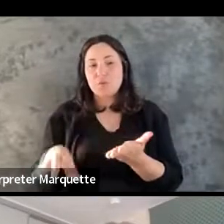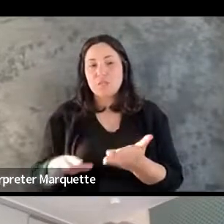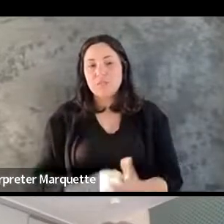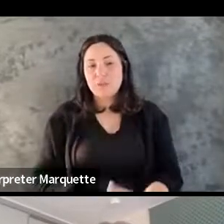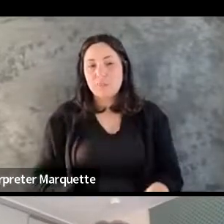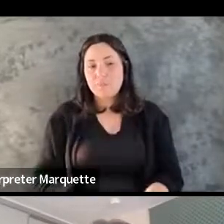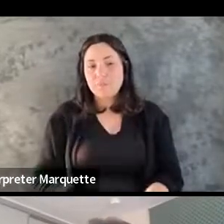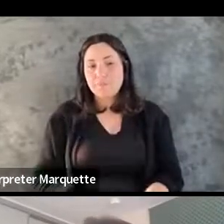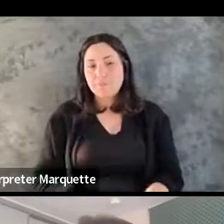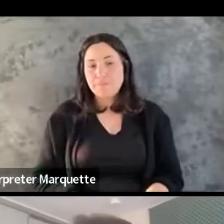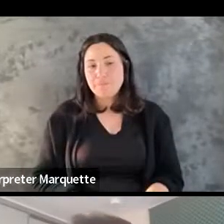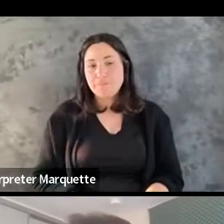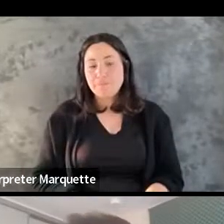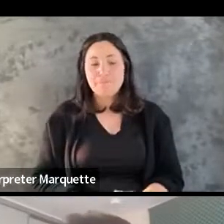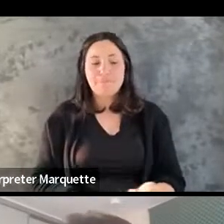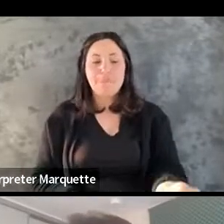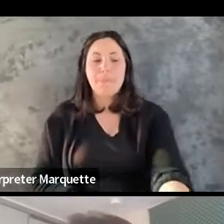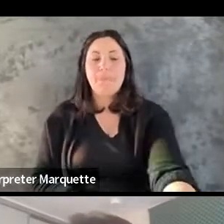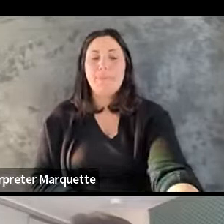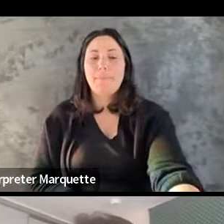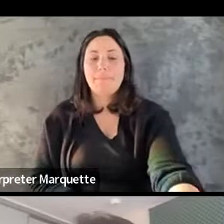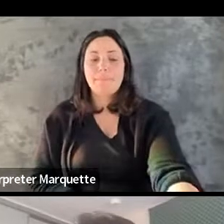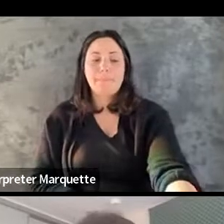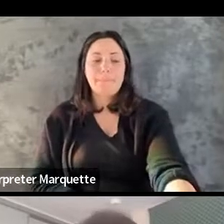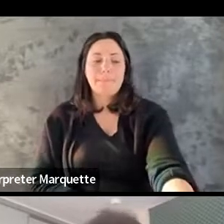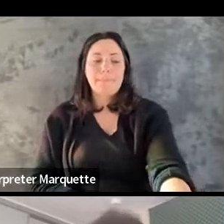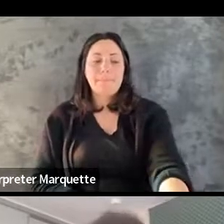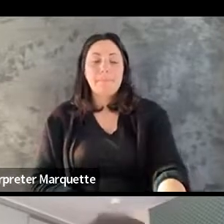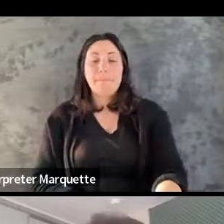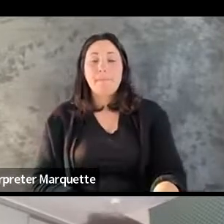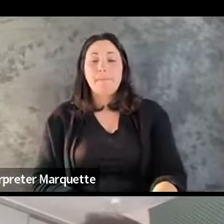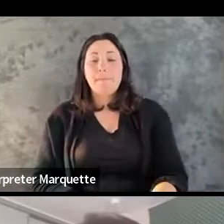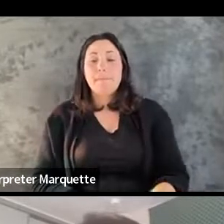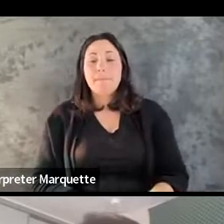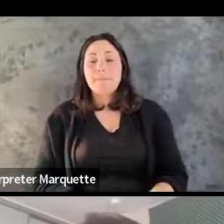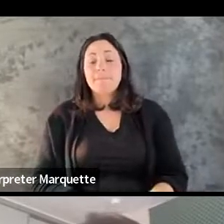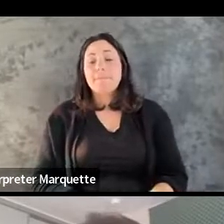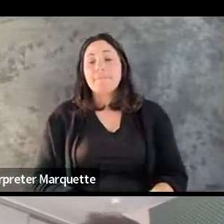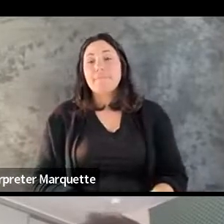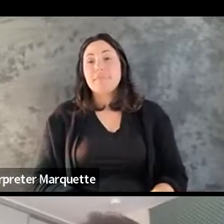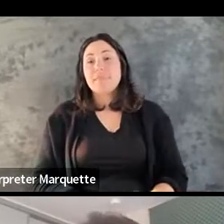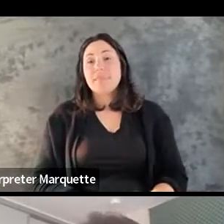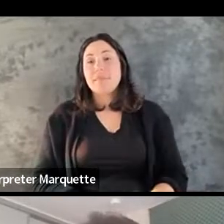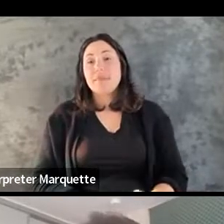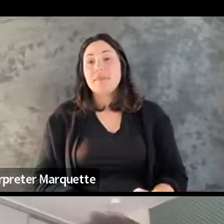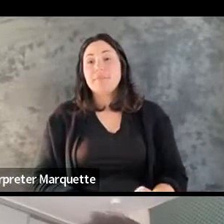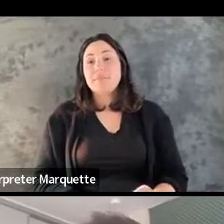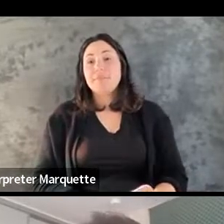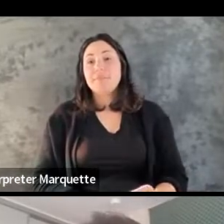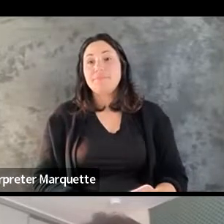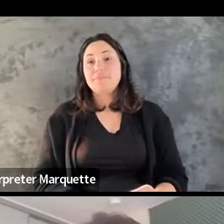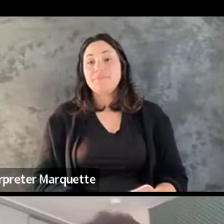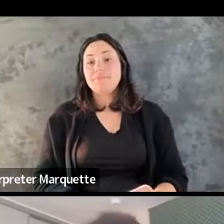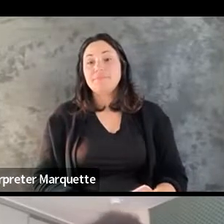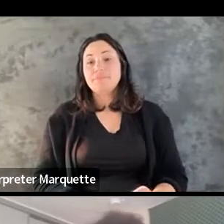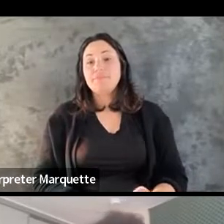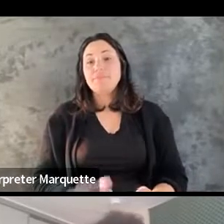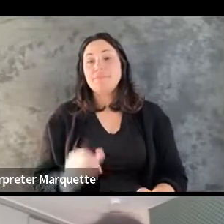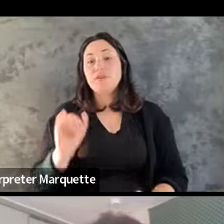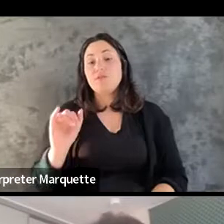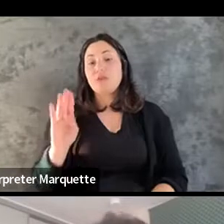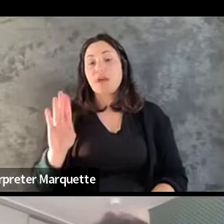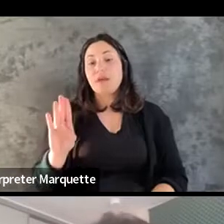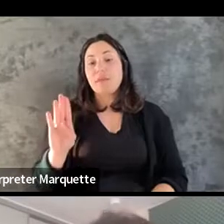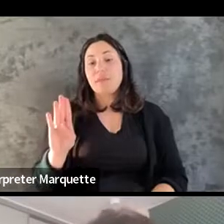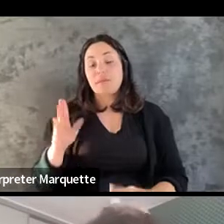an opportunity for us also to be able to bring in a couple other pieces as well. There's an IB piece that we like to